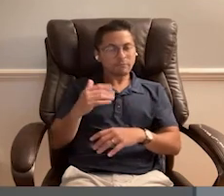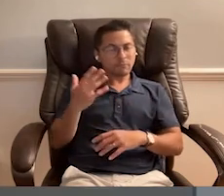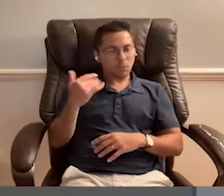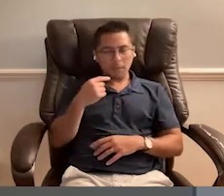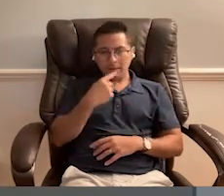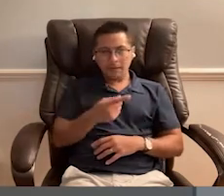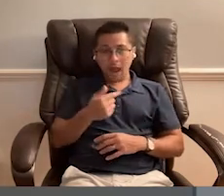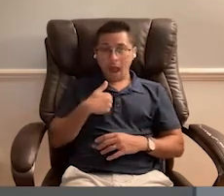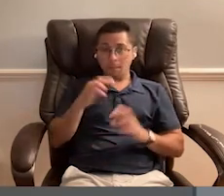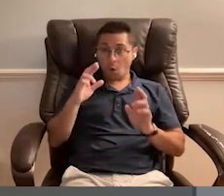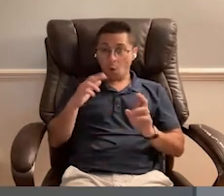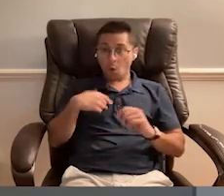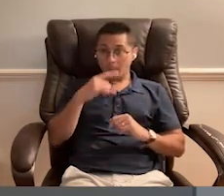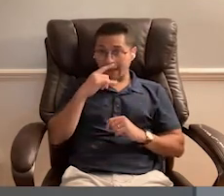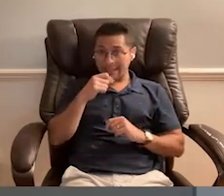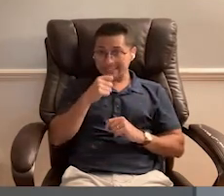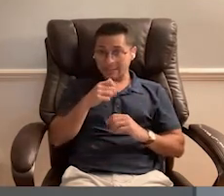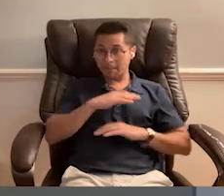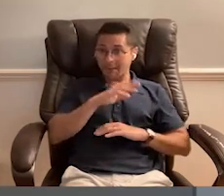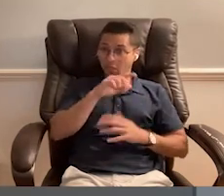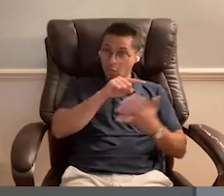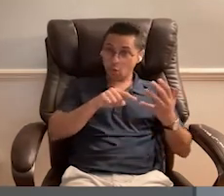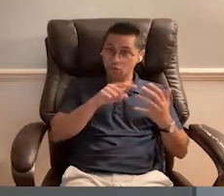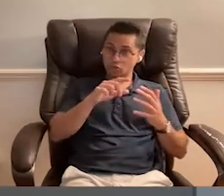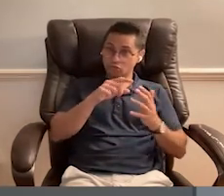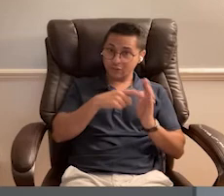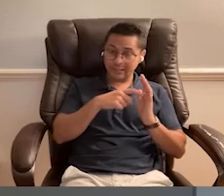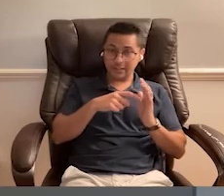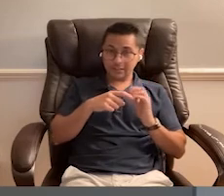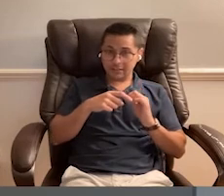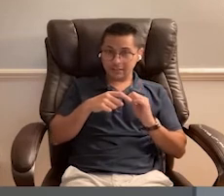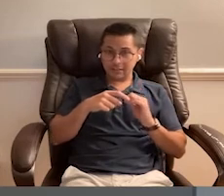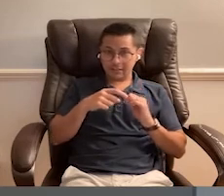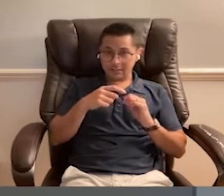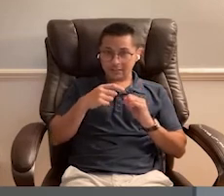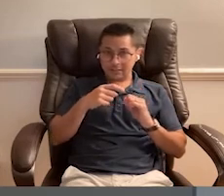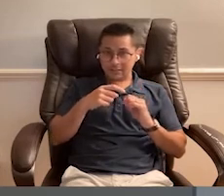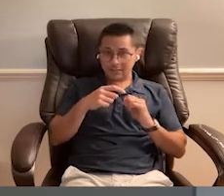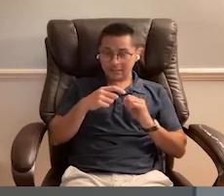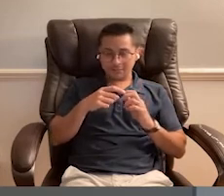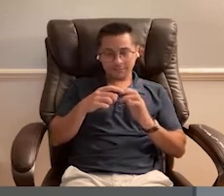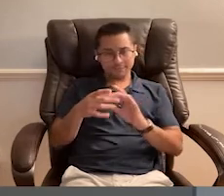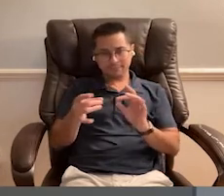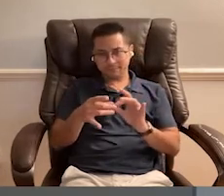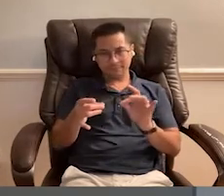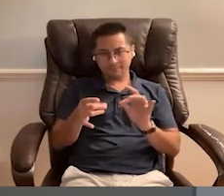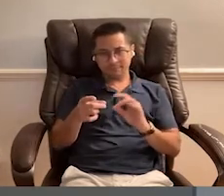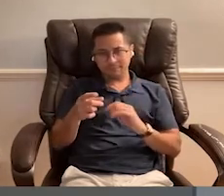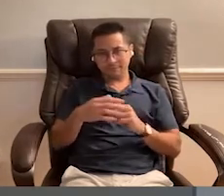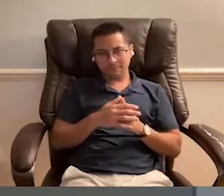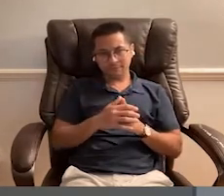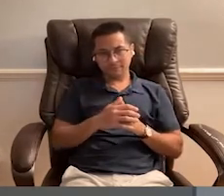disabilities. So I guess what I'm going to say is I'm going to hope my kid doesn't actually meet those criteria. Because when you say, you know, IQ of